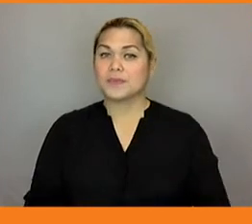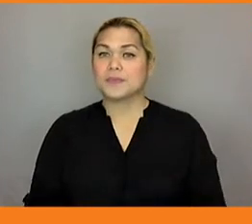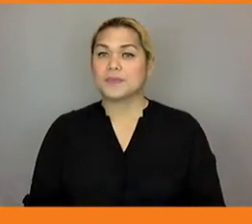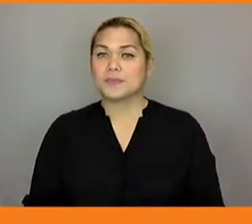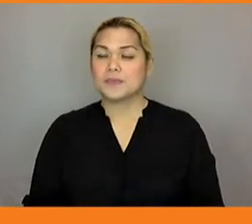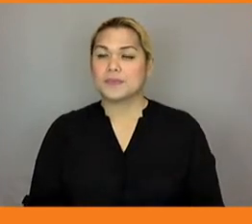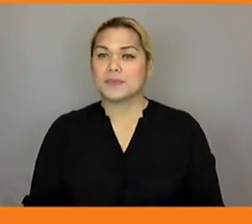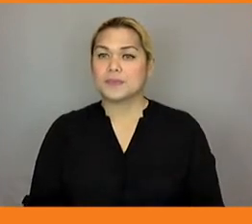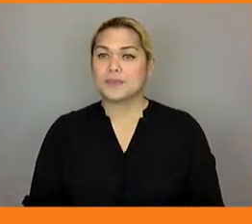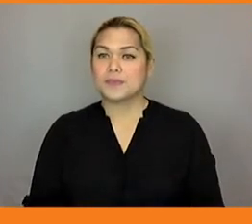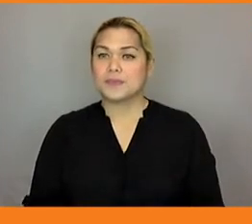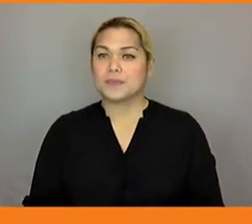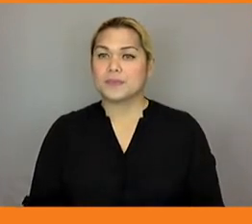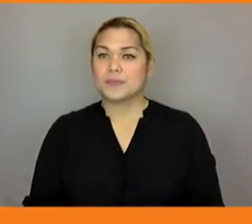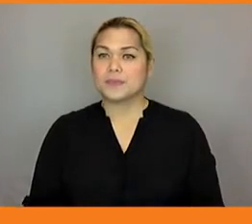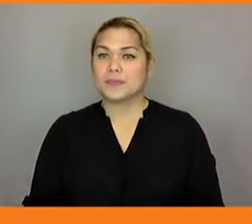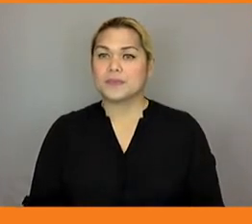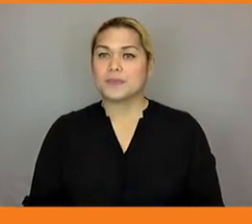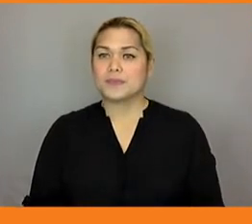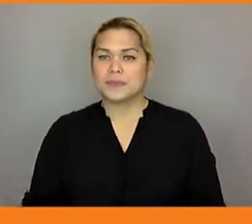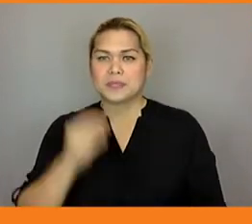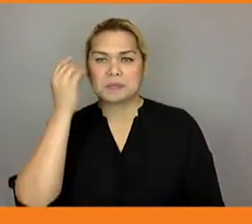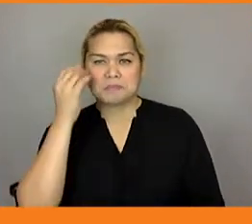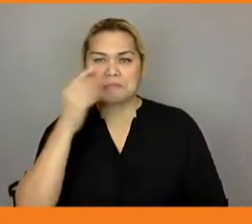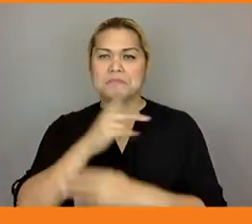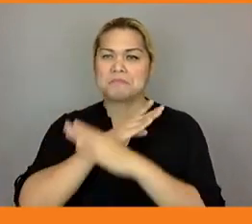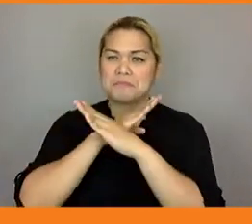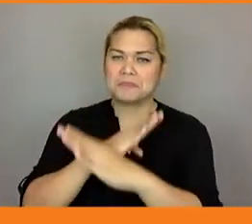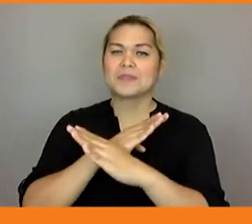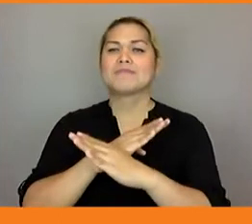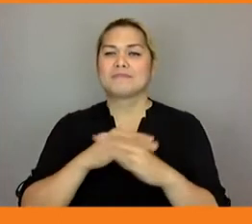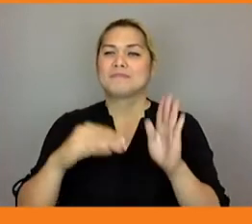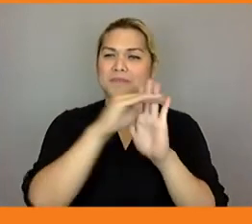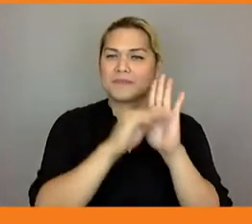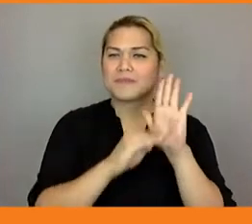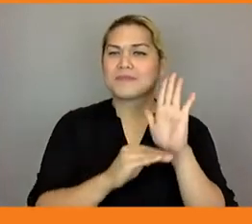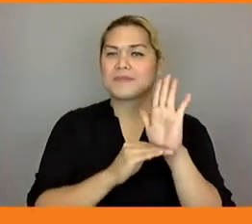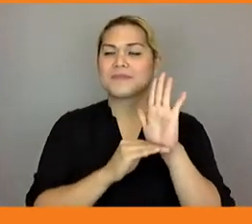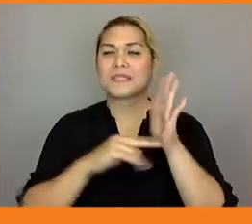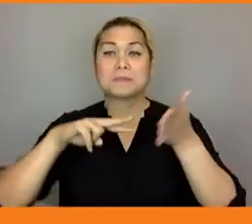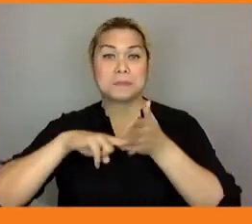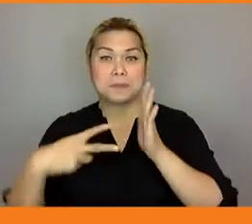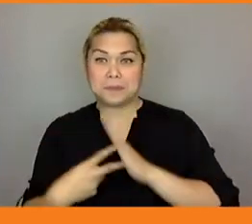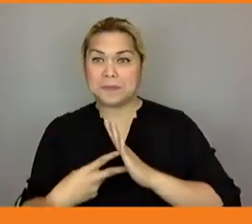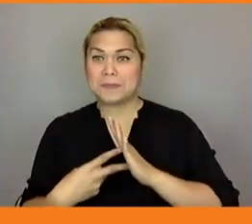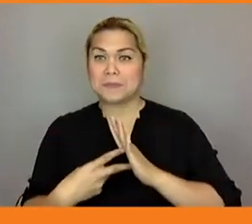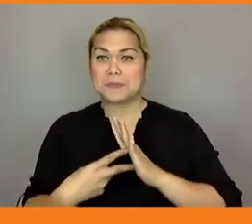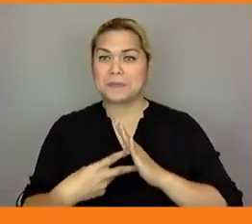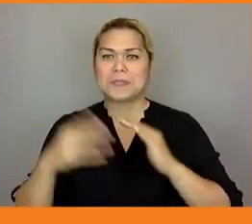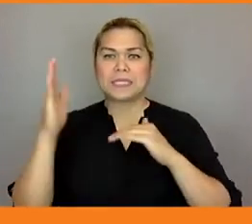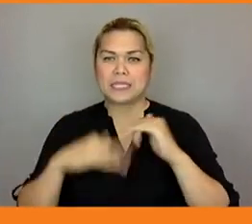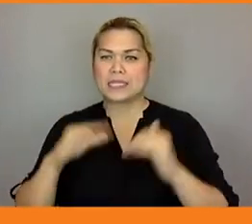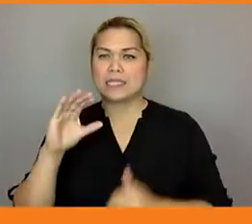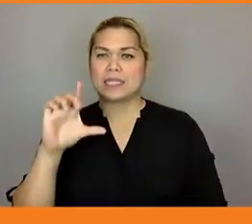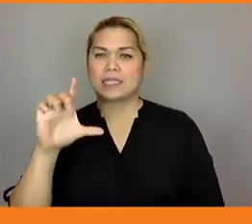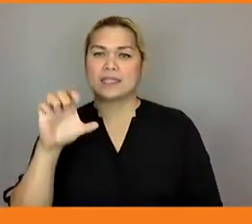a safeguard policy. The core labor standards, so-called CLS, are covered under ADB's social